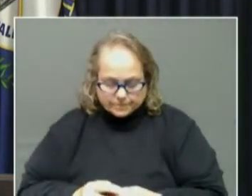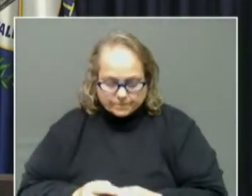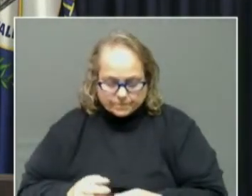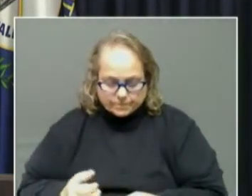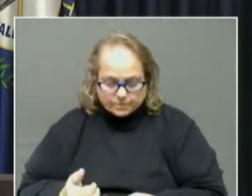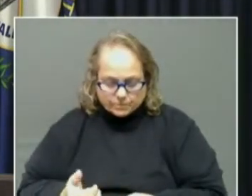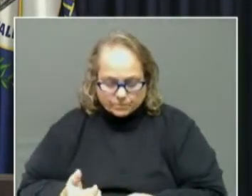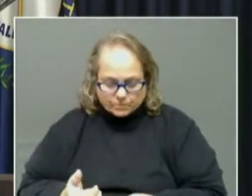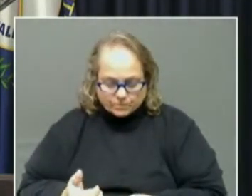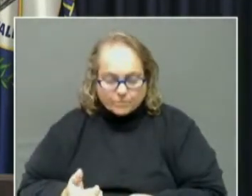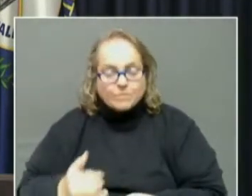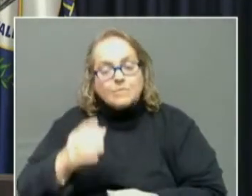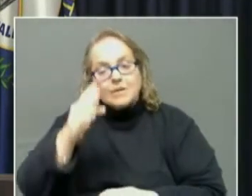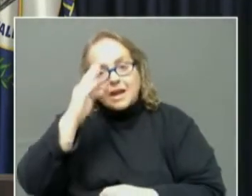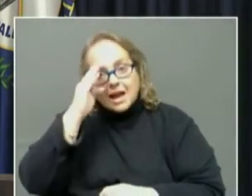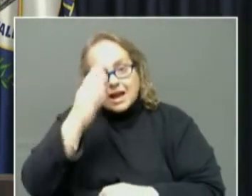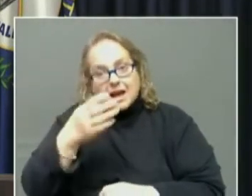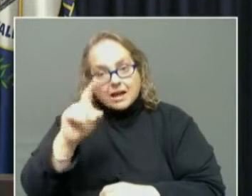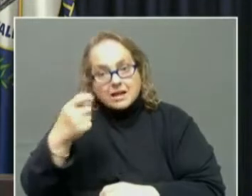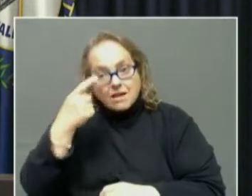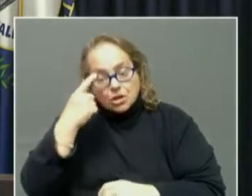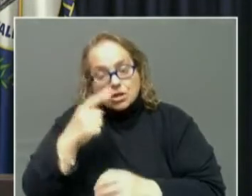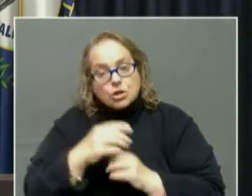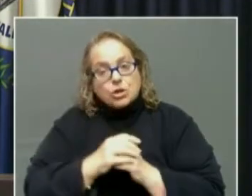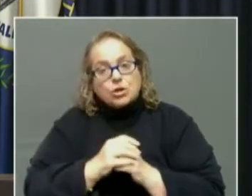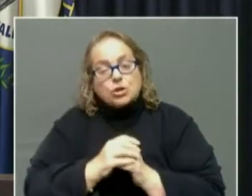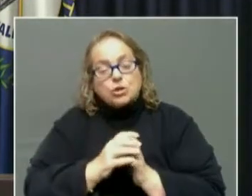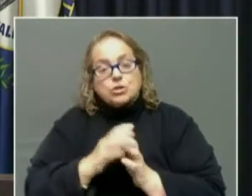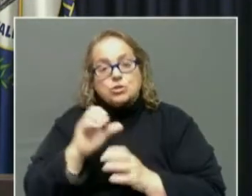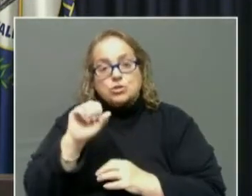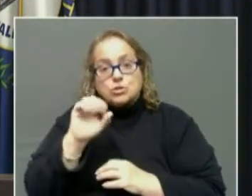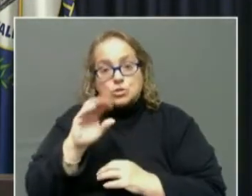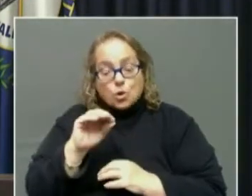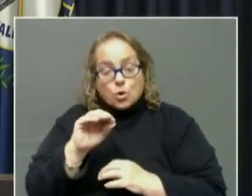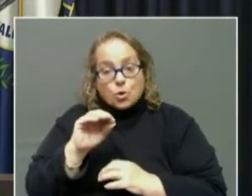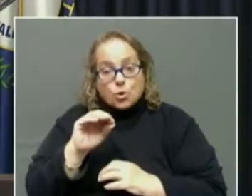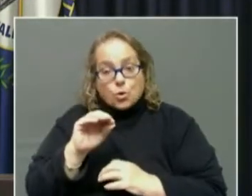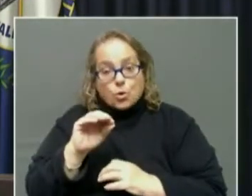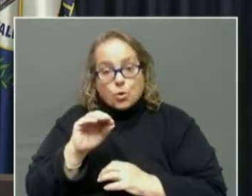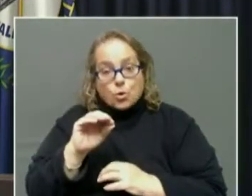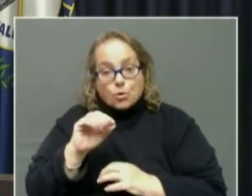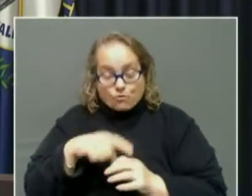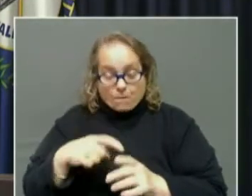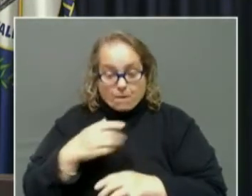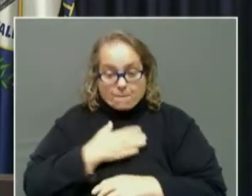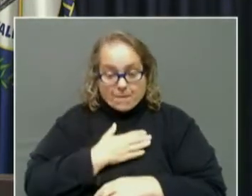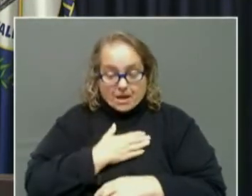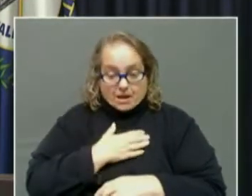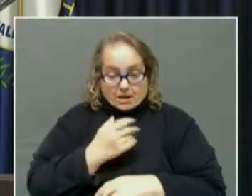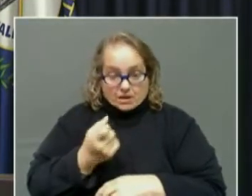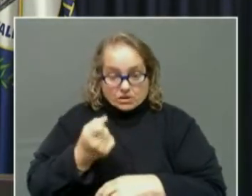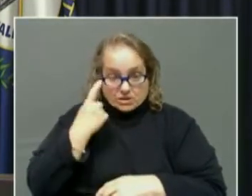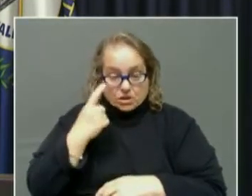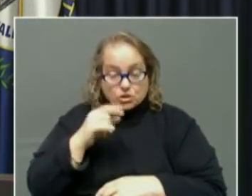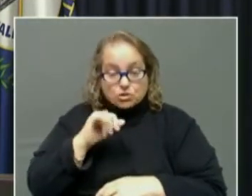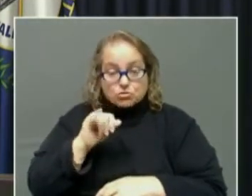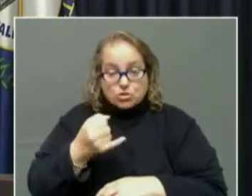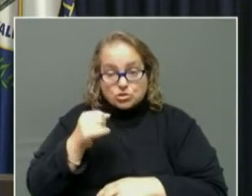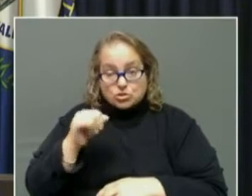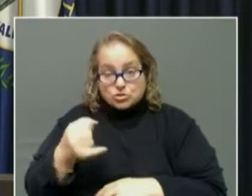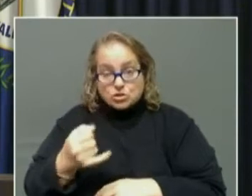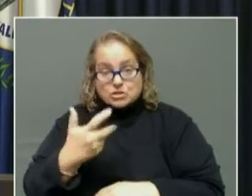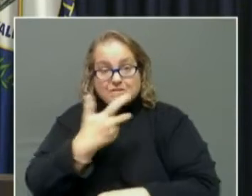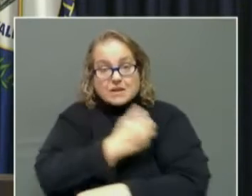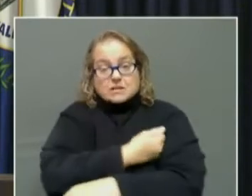Hi, Governor. So it's from my understanding that the Johnson & Johnson vaccine was